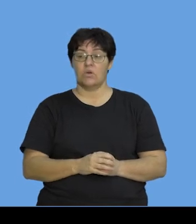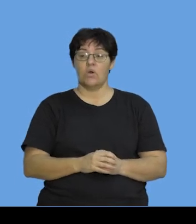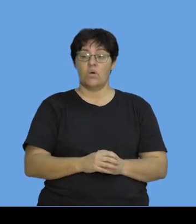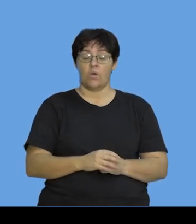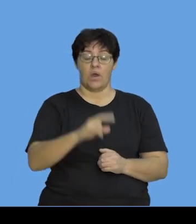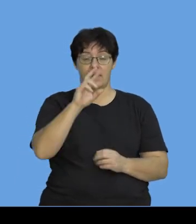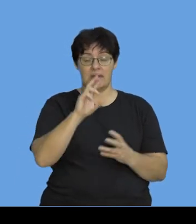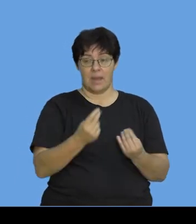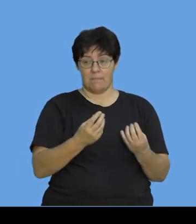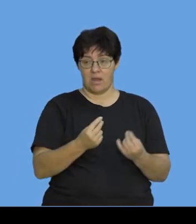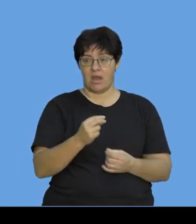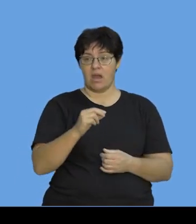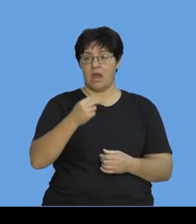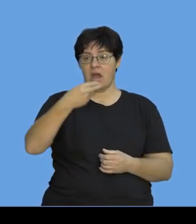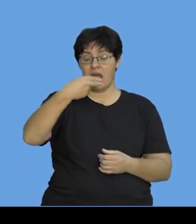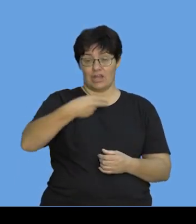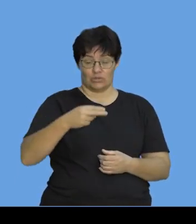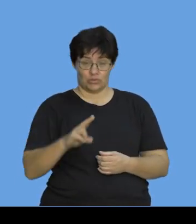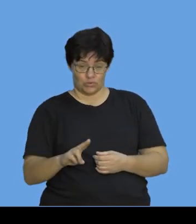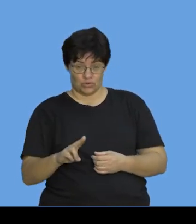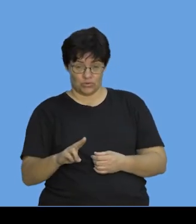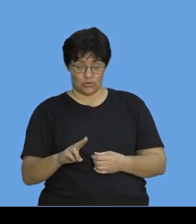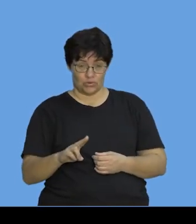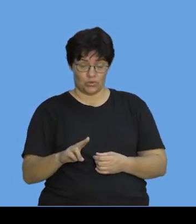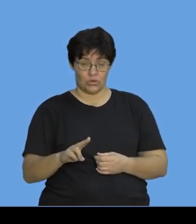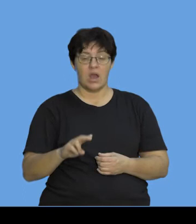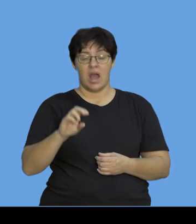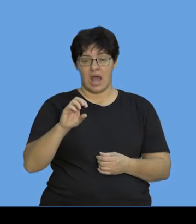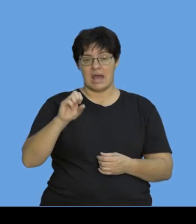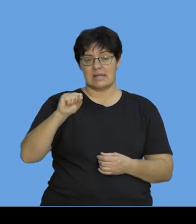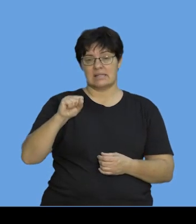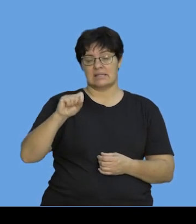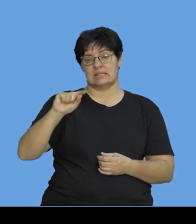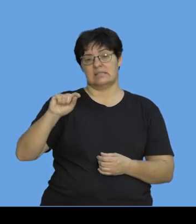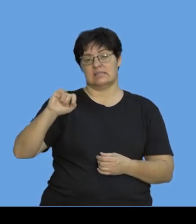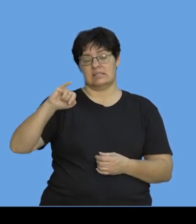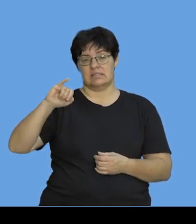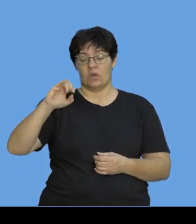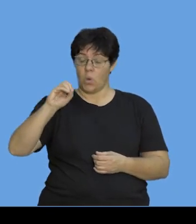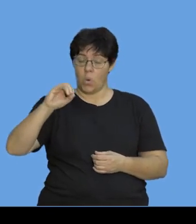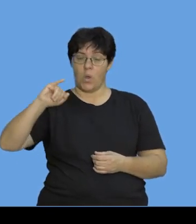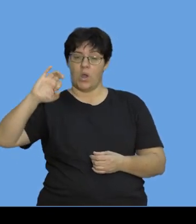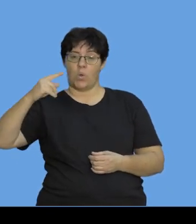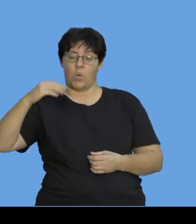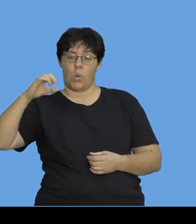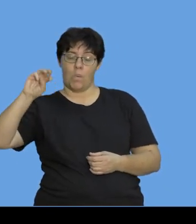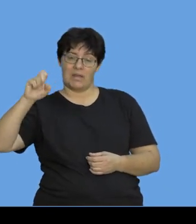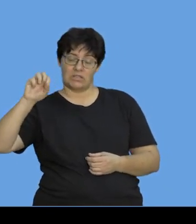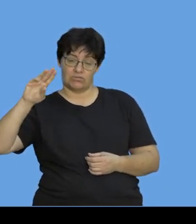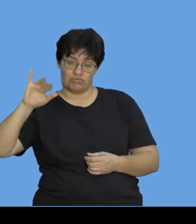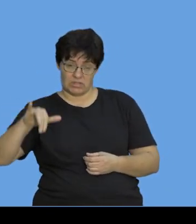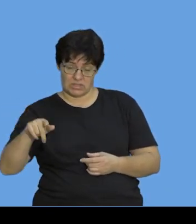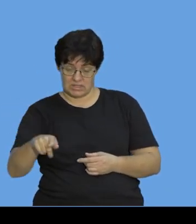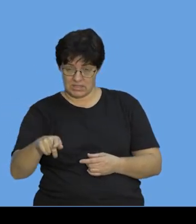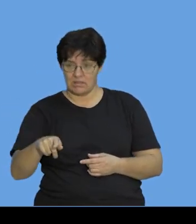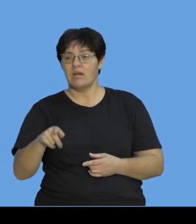on the stoichiometric ratio is 1:2. So it's going to be 2 times the number of moles of methanol. So it's 2 multiplied